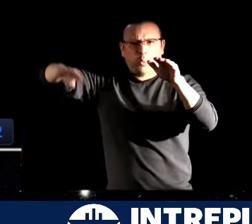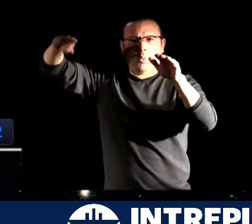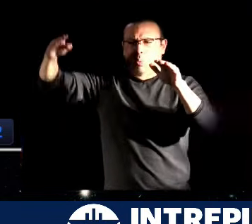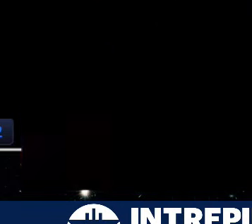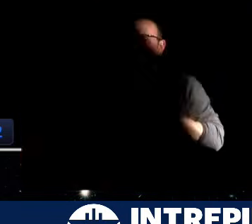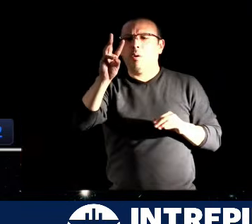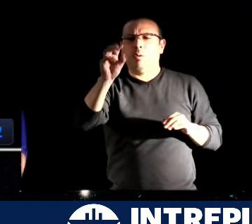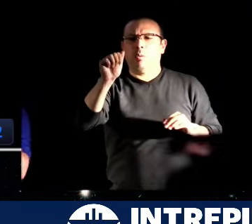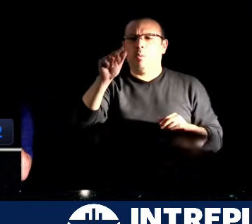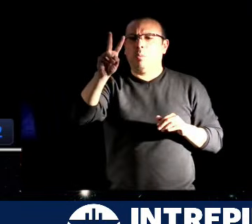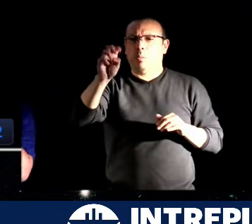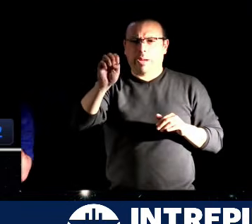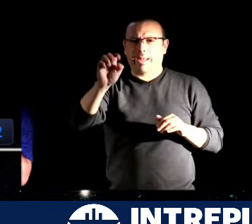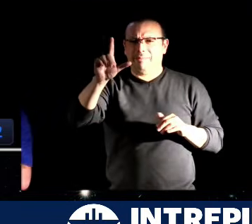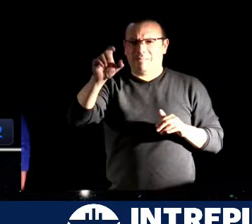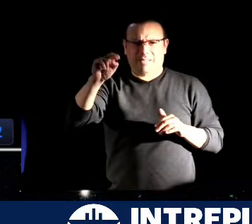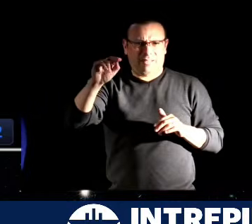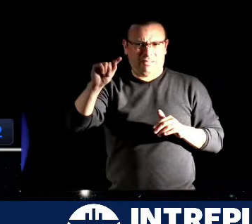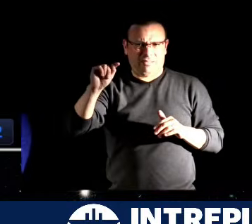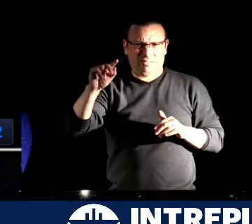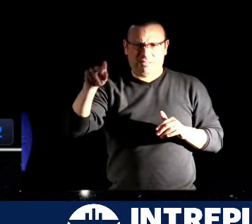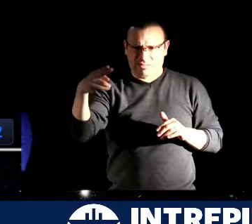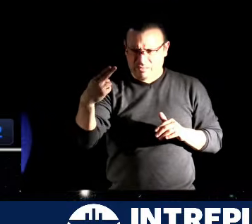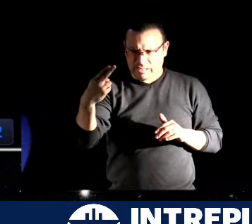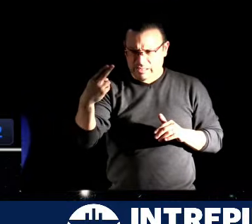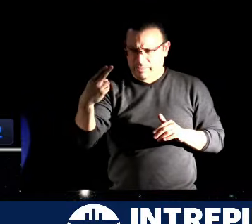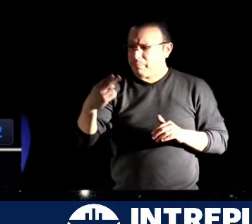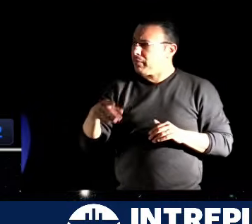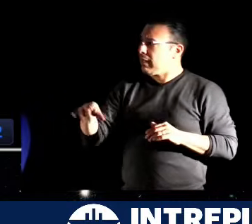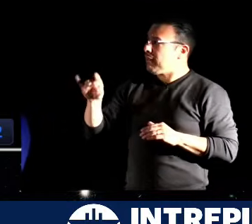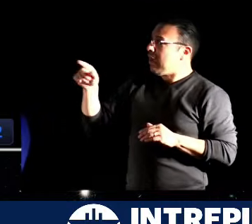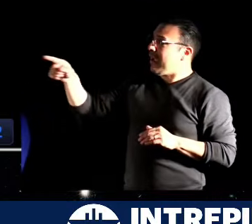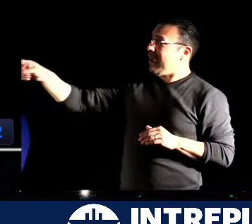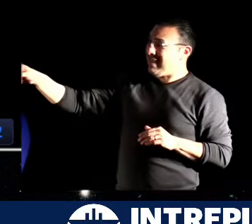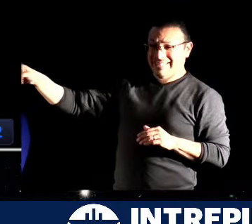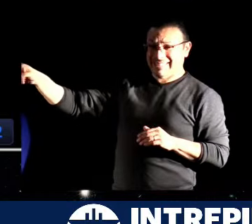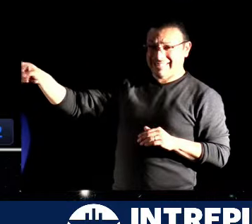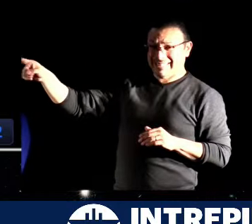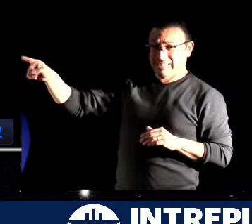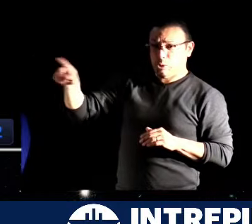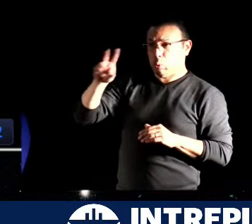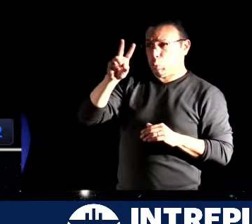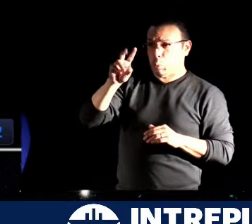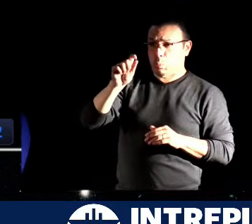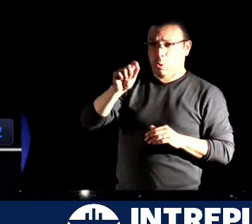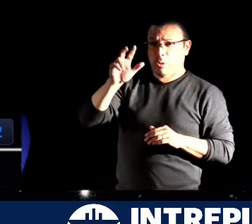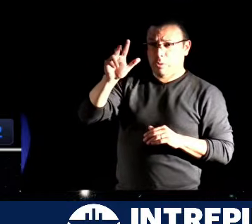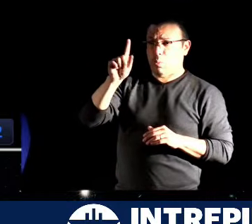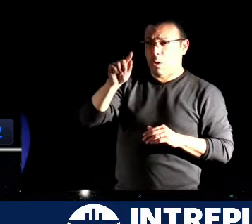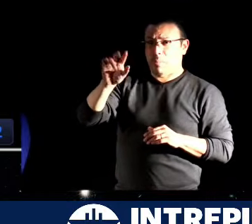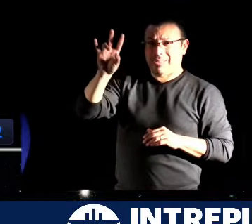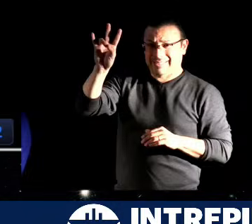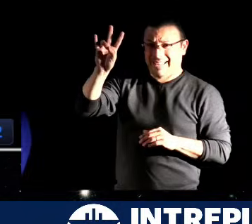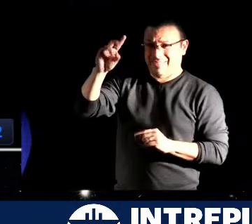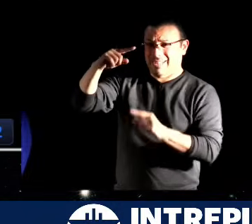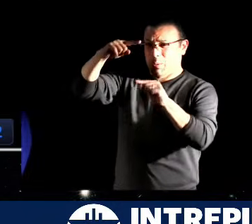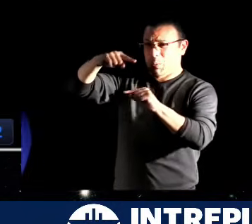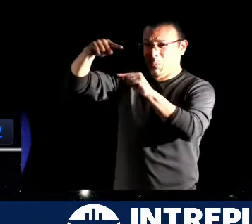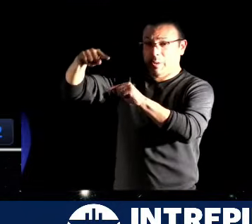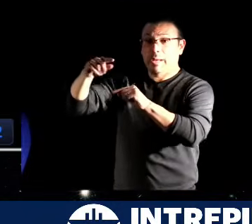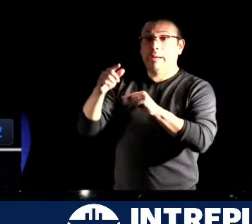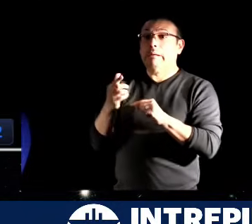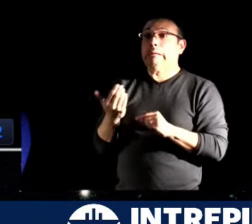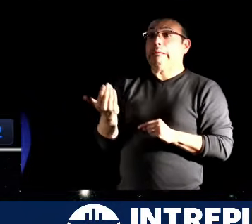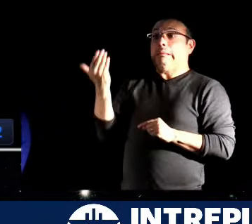wavelengths. In the mid-80s, we discovered the 2.3 and the 1.7 micron. In the early 90s, Galileo discovered the